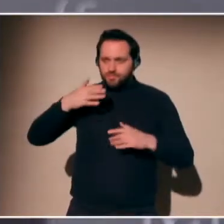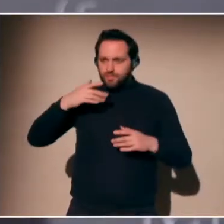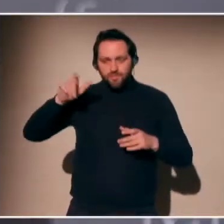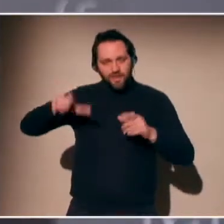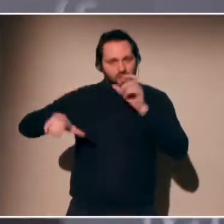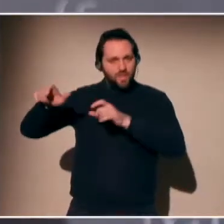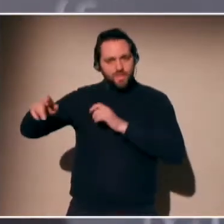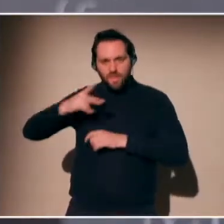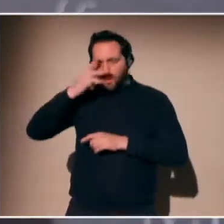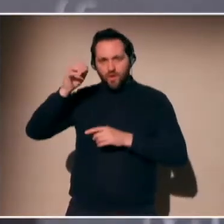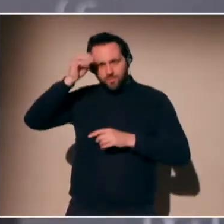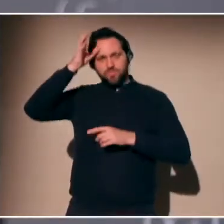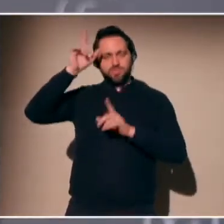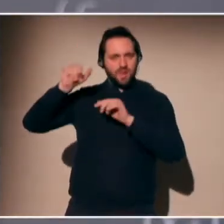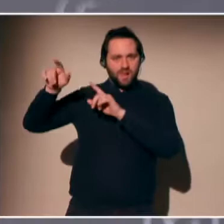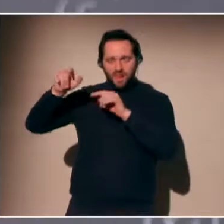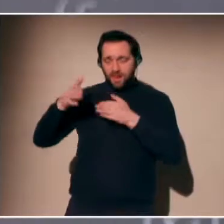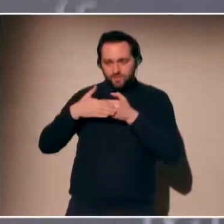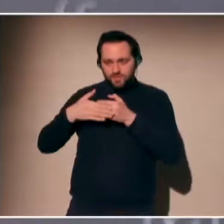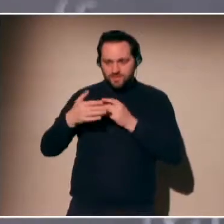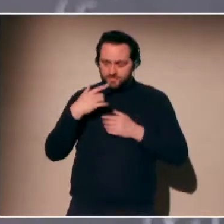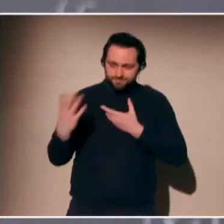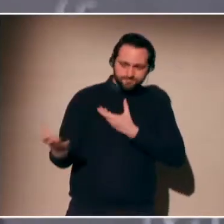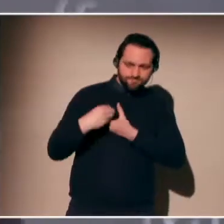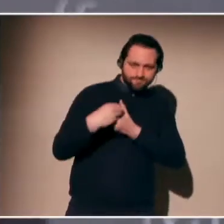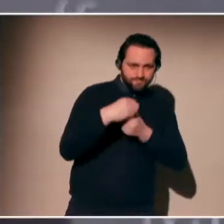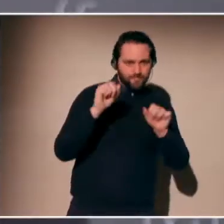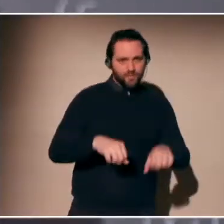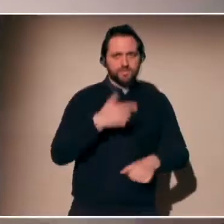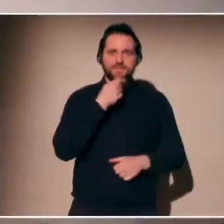generates an access to talents.